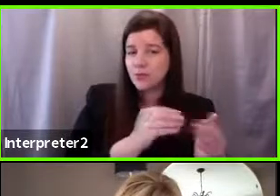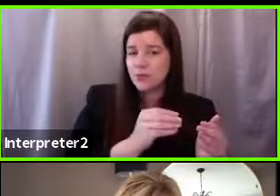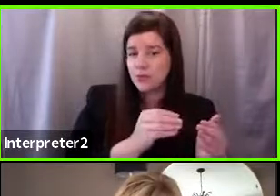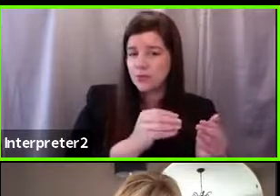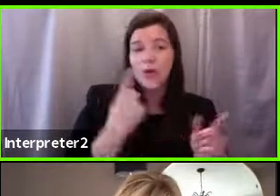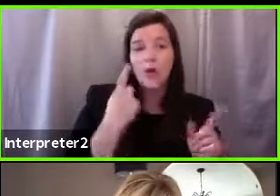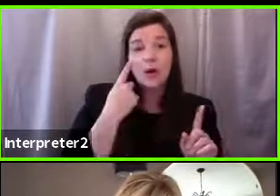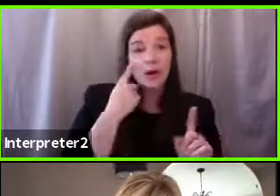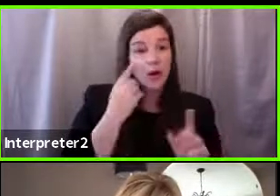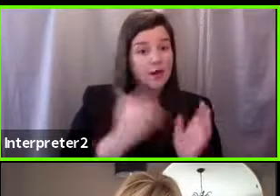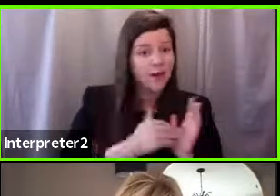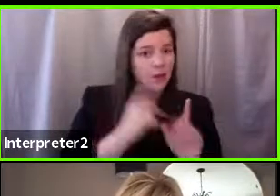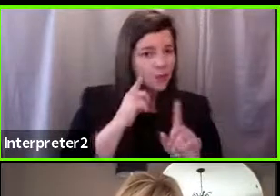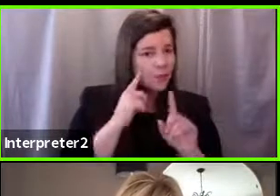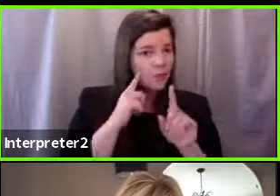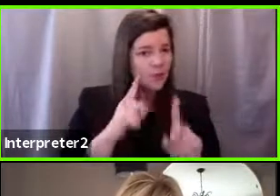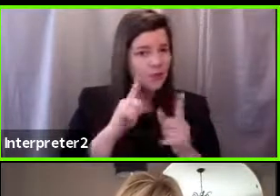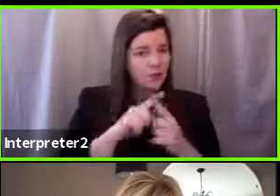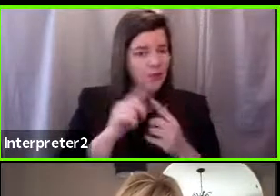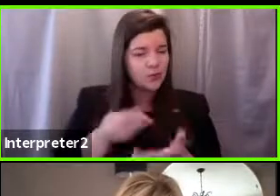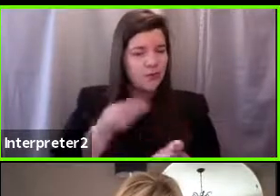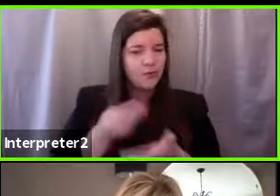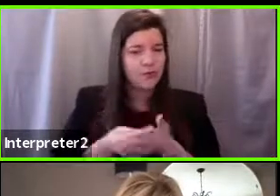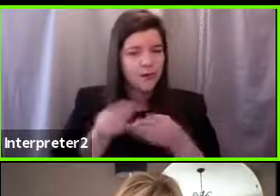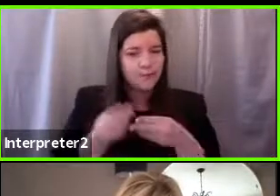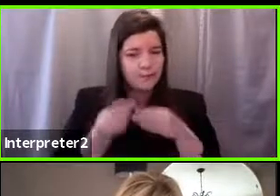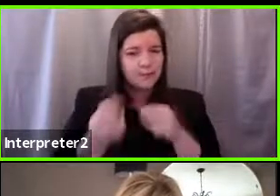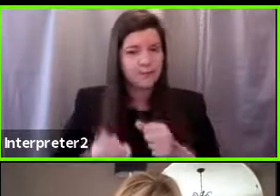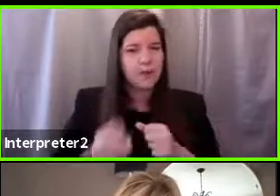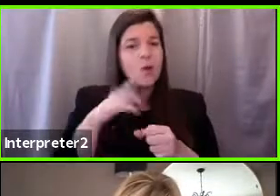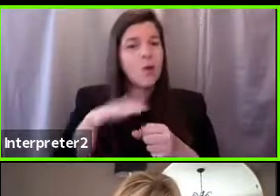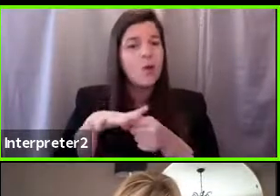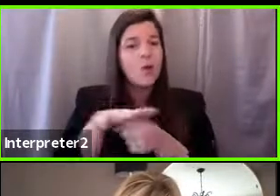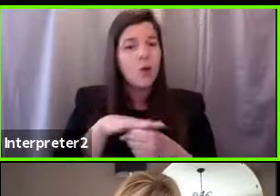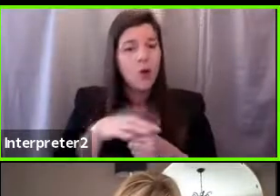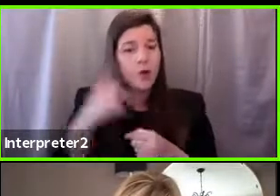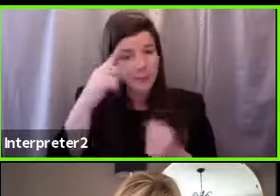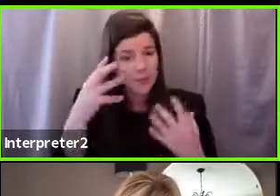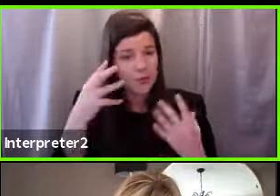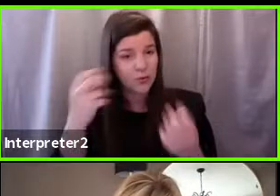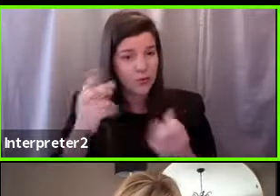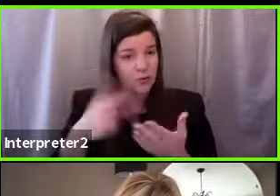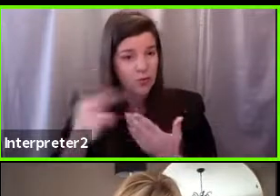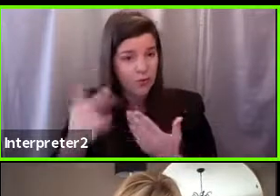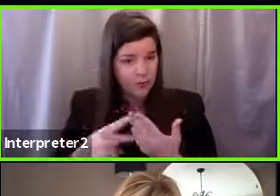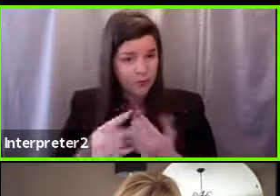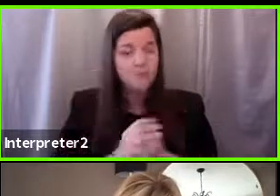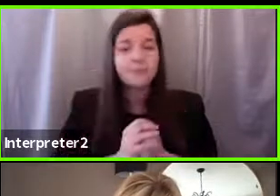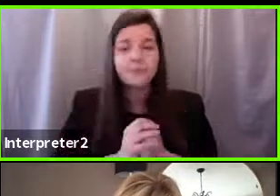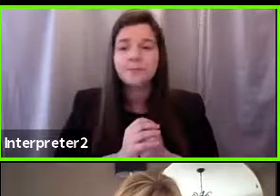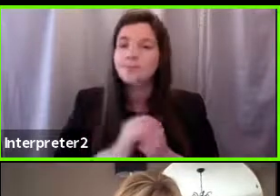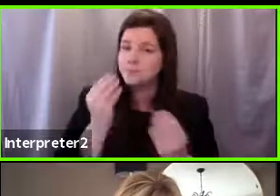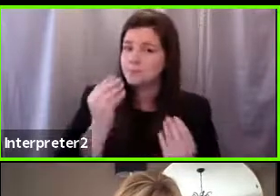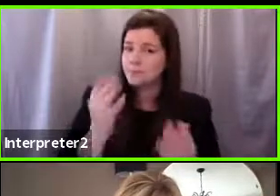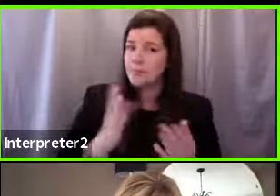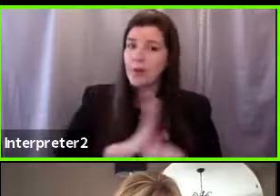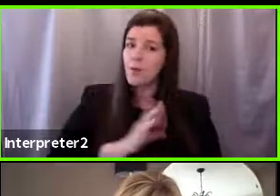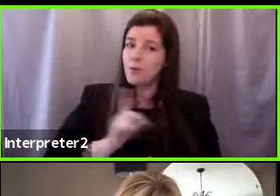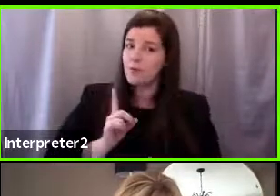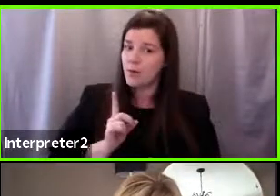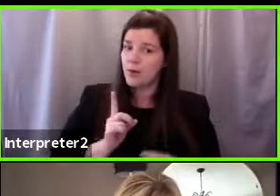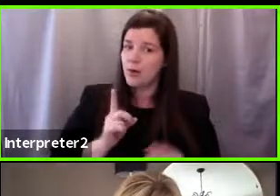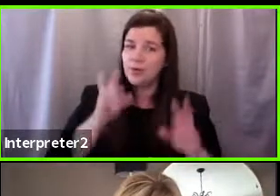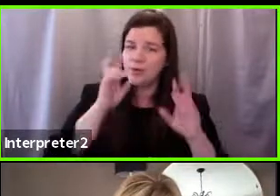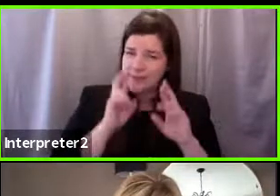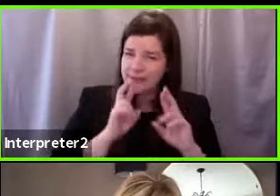order to fund a local mental health programs. Well, the board is asking,